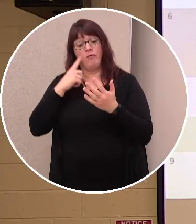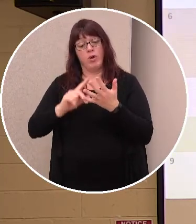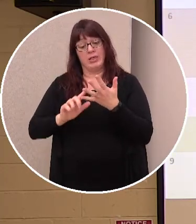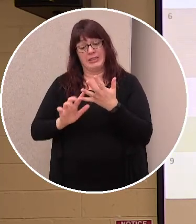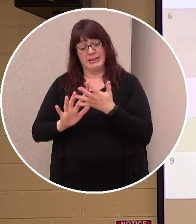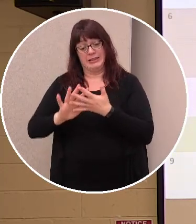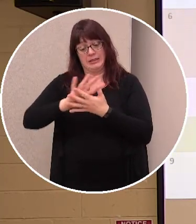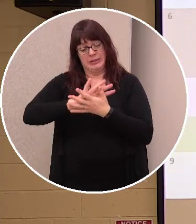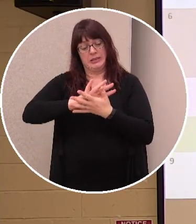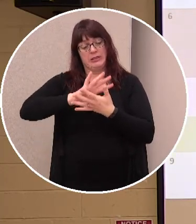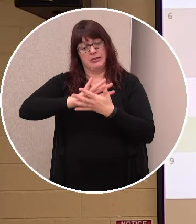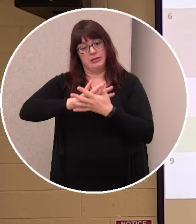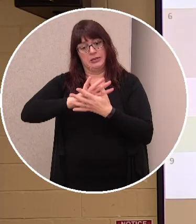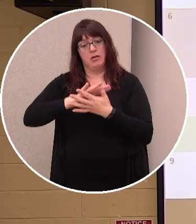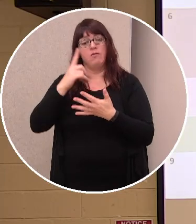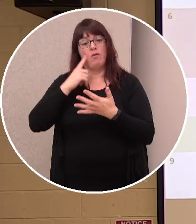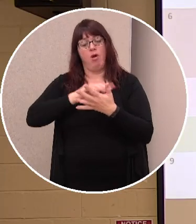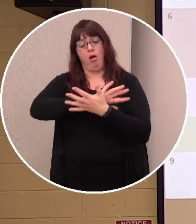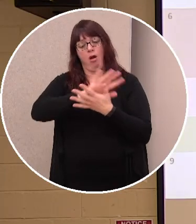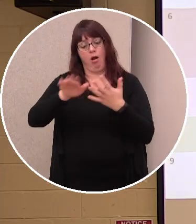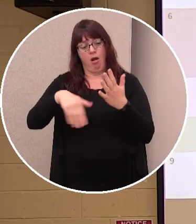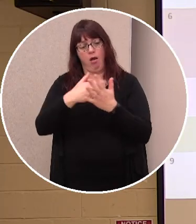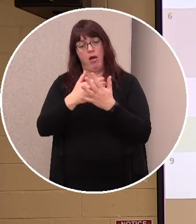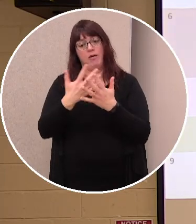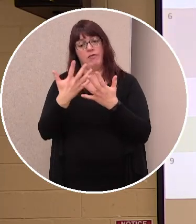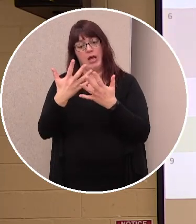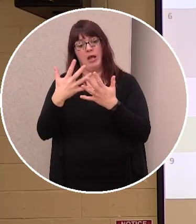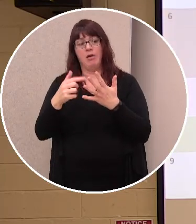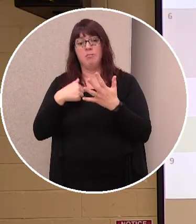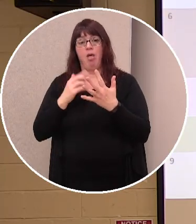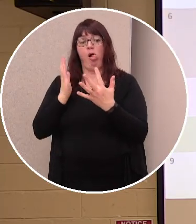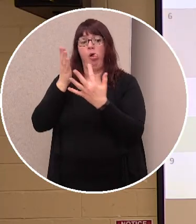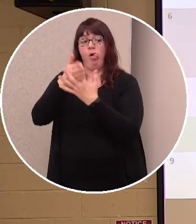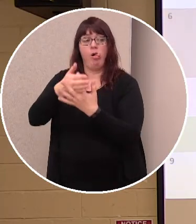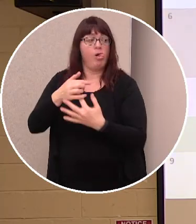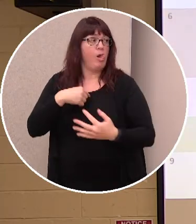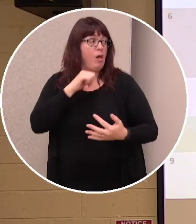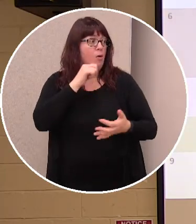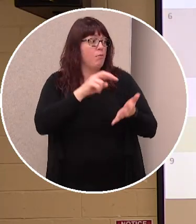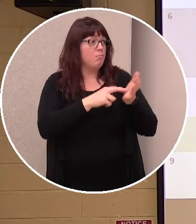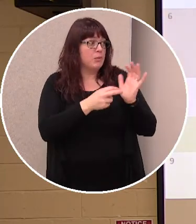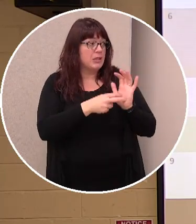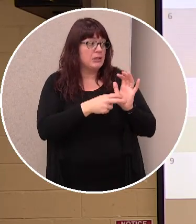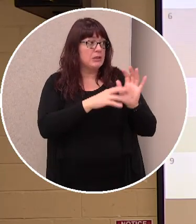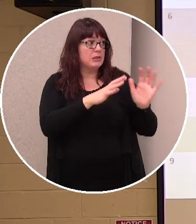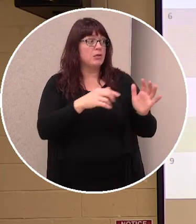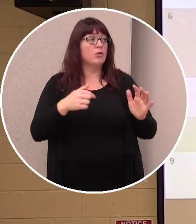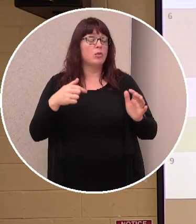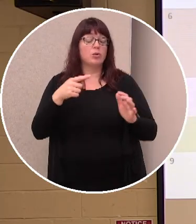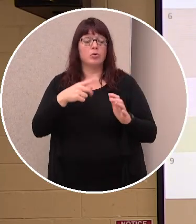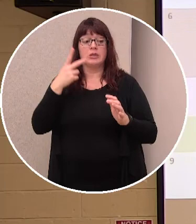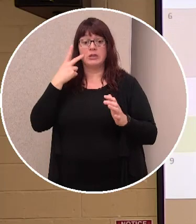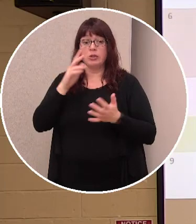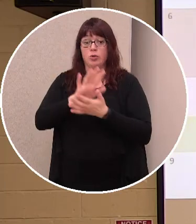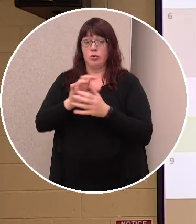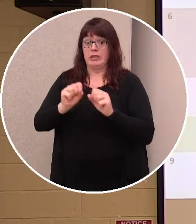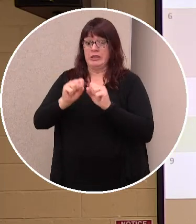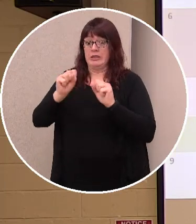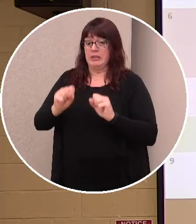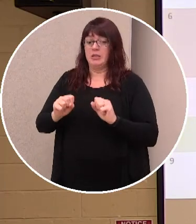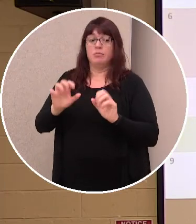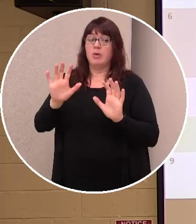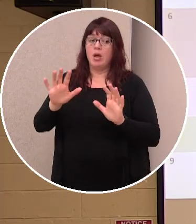the overall system, which is a good thing. So sorry about interrupting Hayward, but where you heard school, it's system